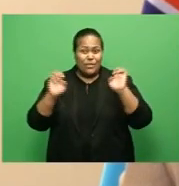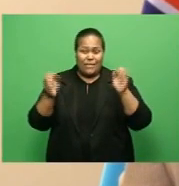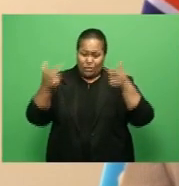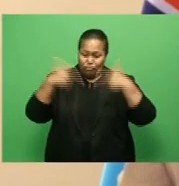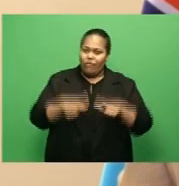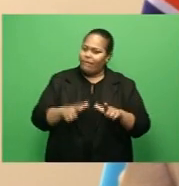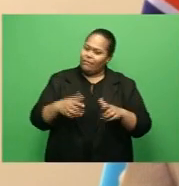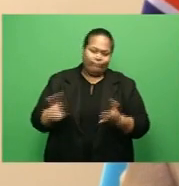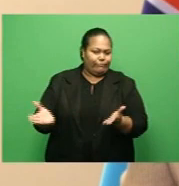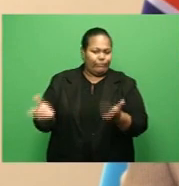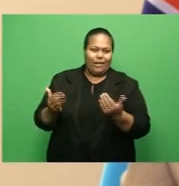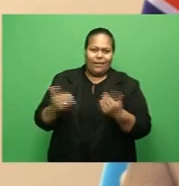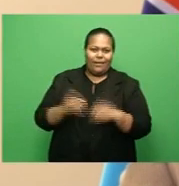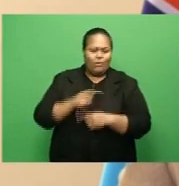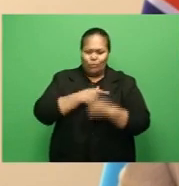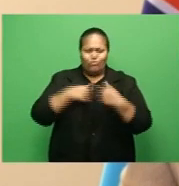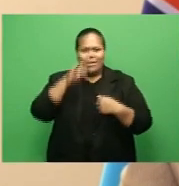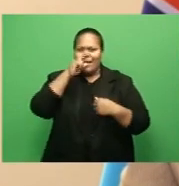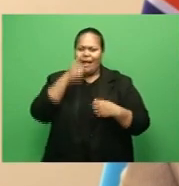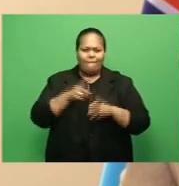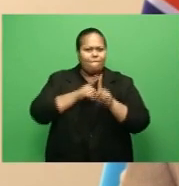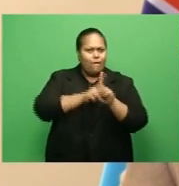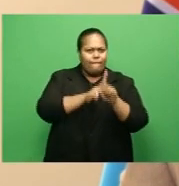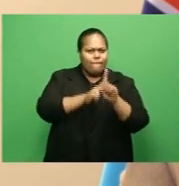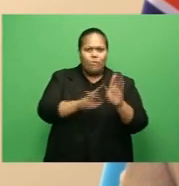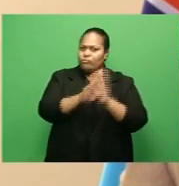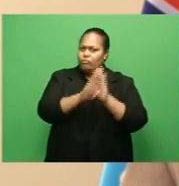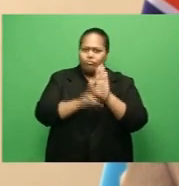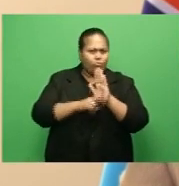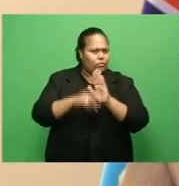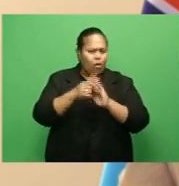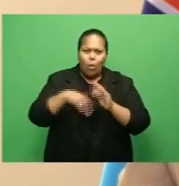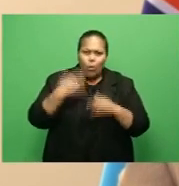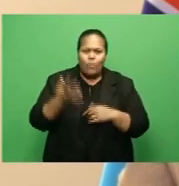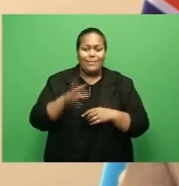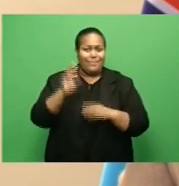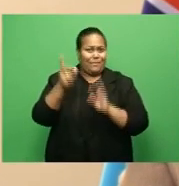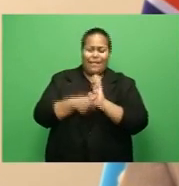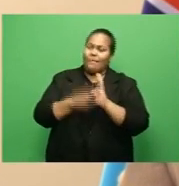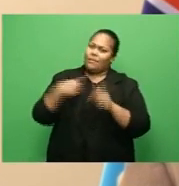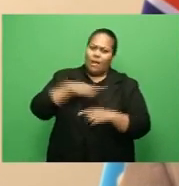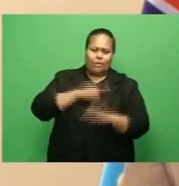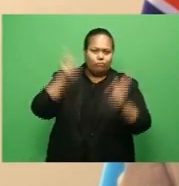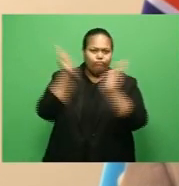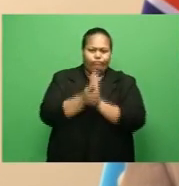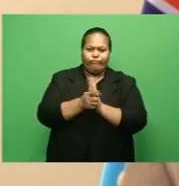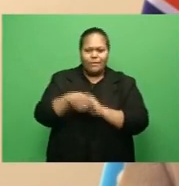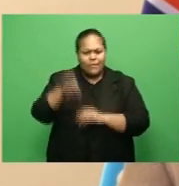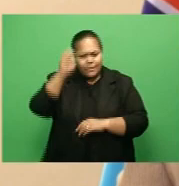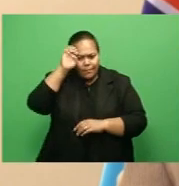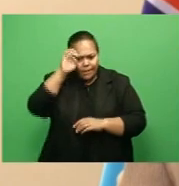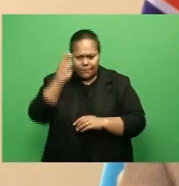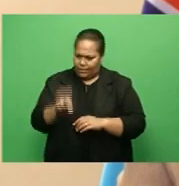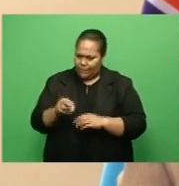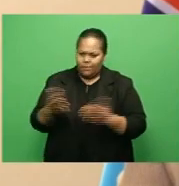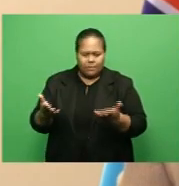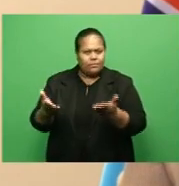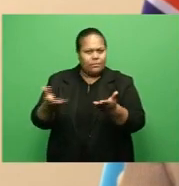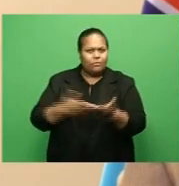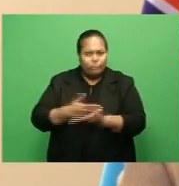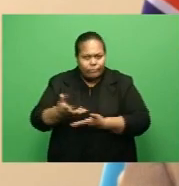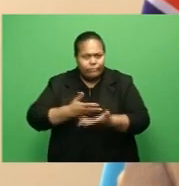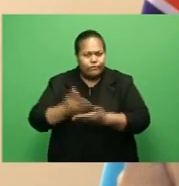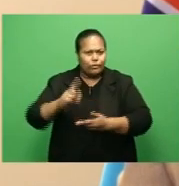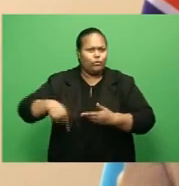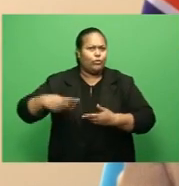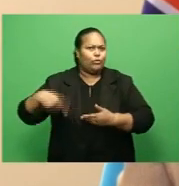overly constrained by protocol. Sometimes we must be blunt about what we expect, and we must